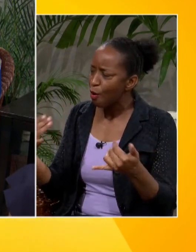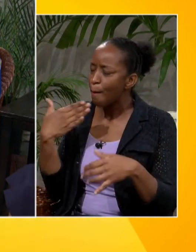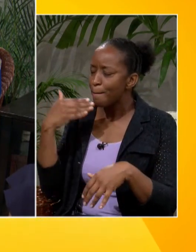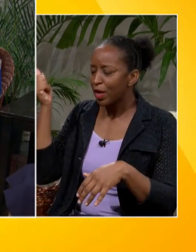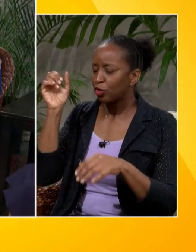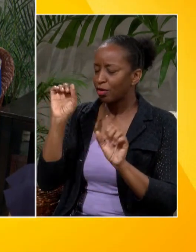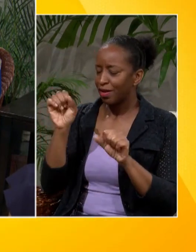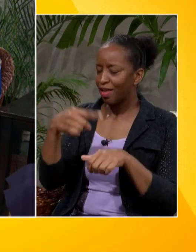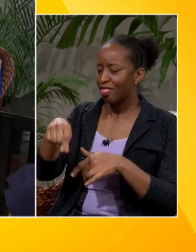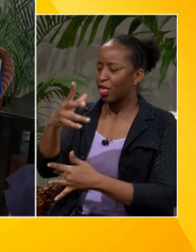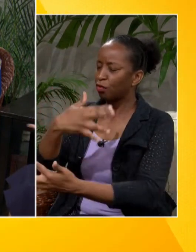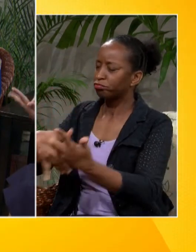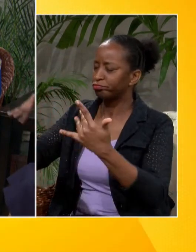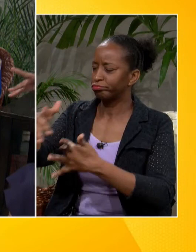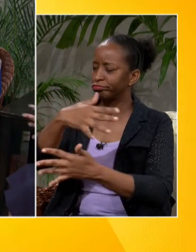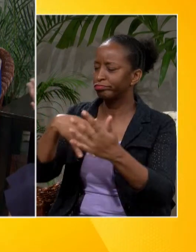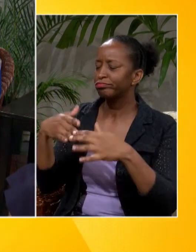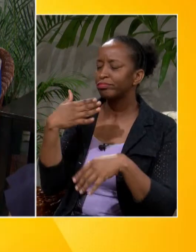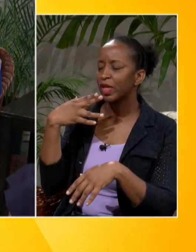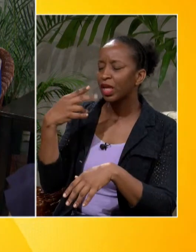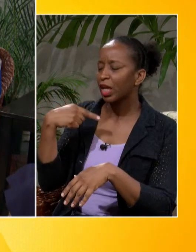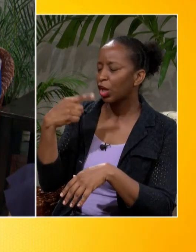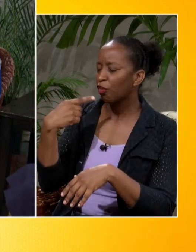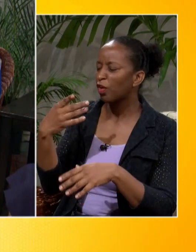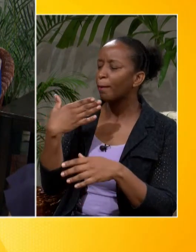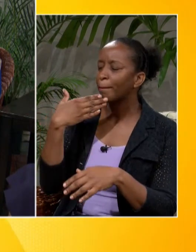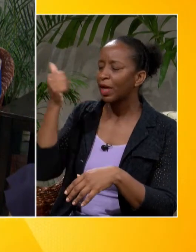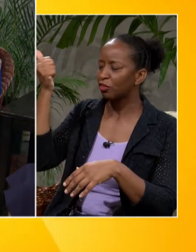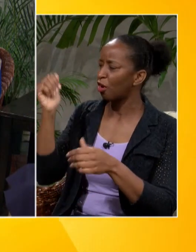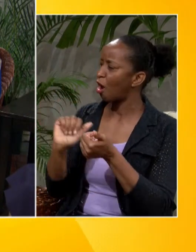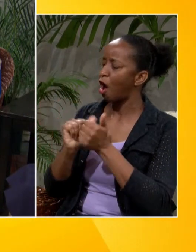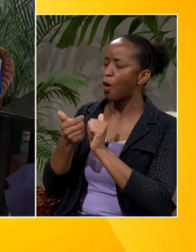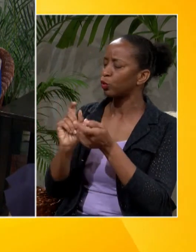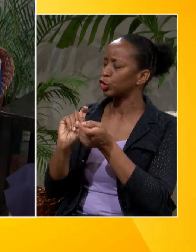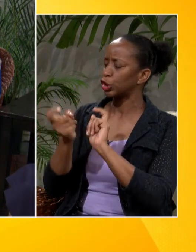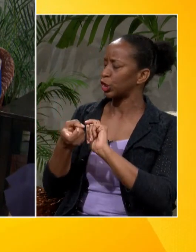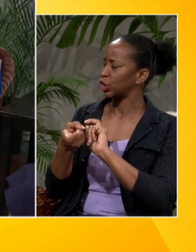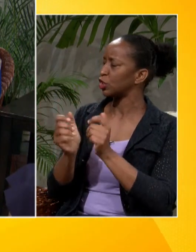interact and live as normally as possible?